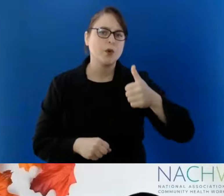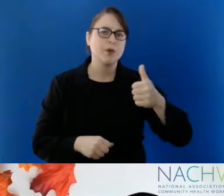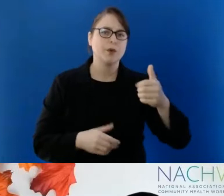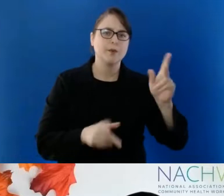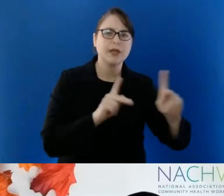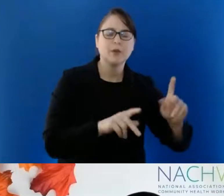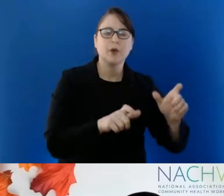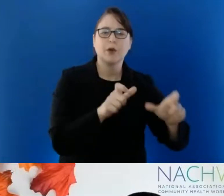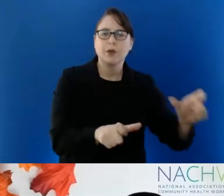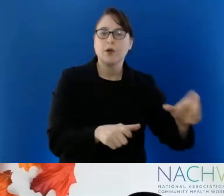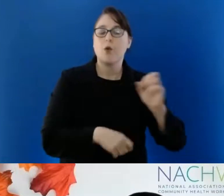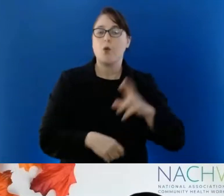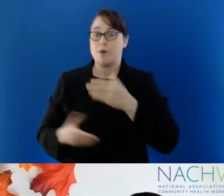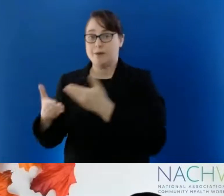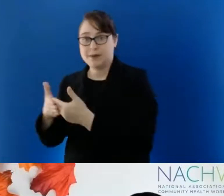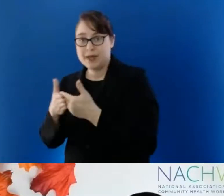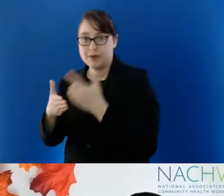the monkeypox vaccine?